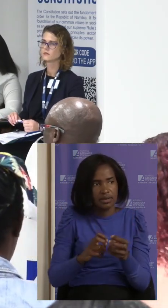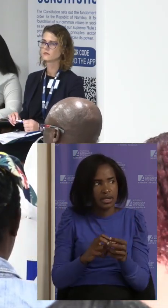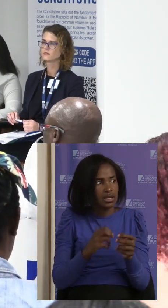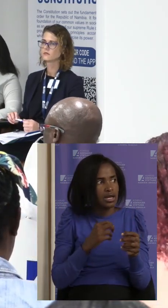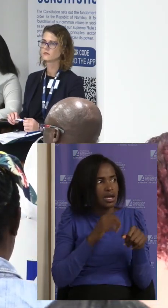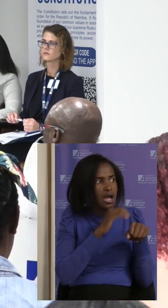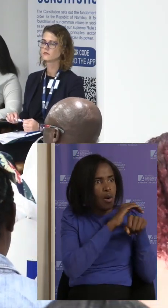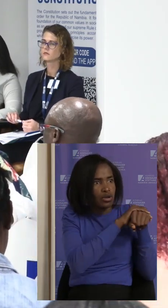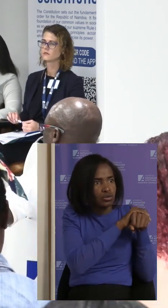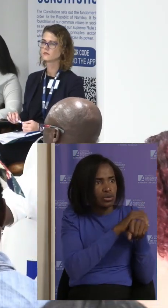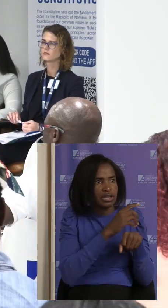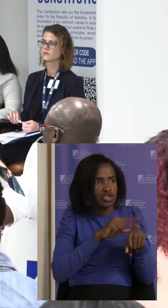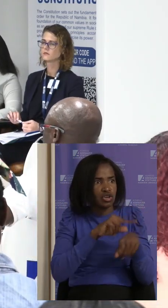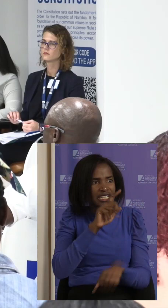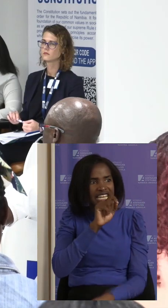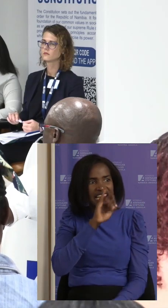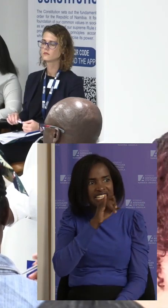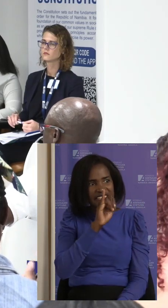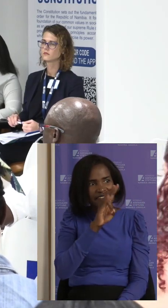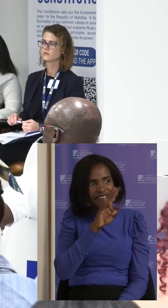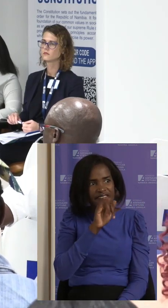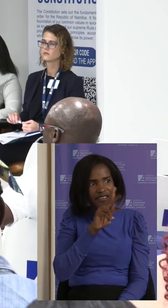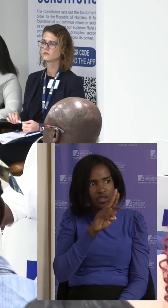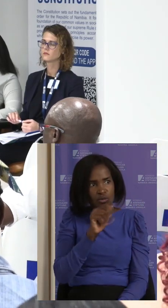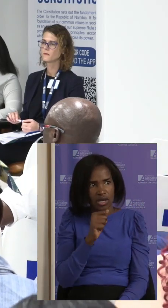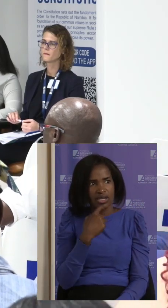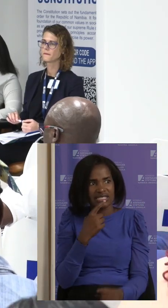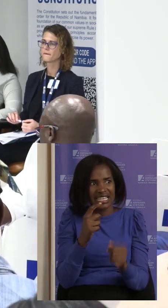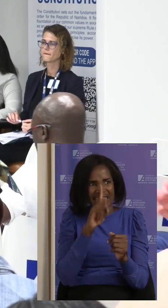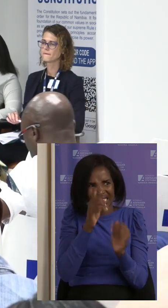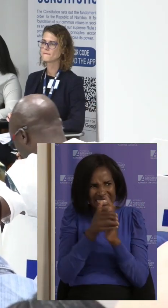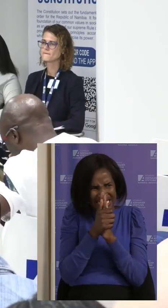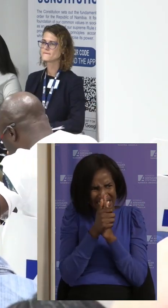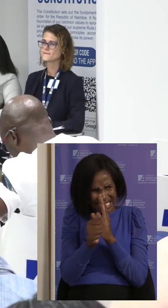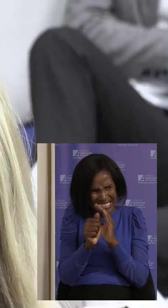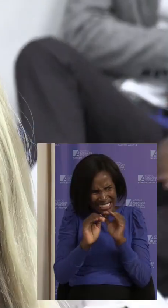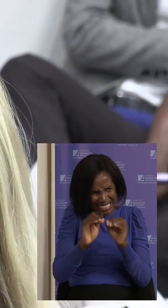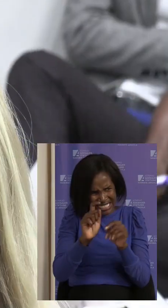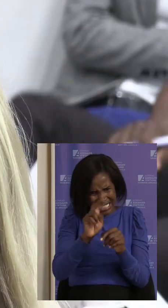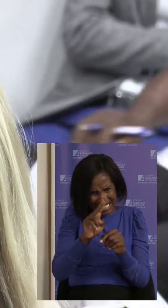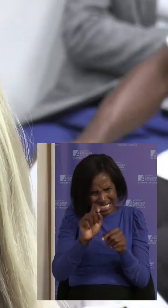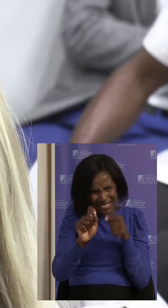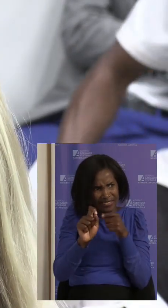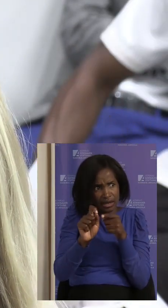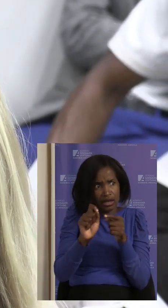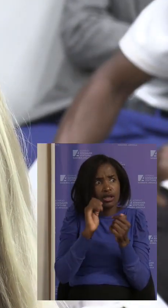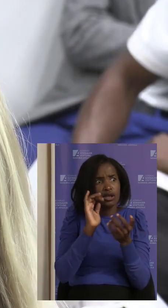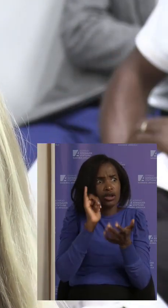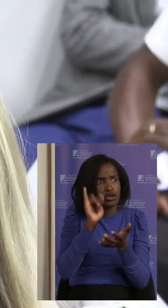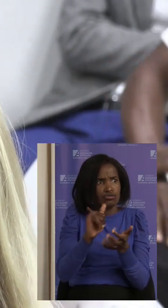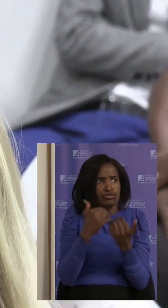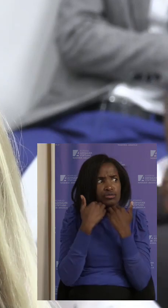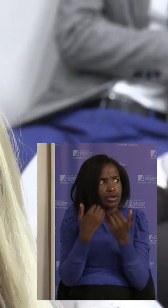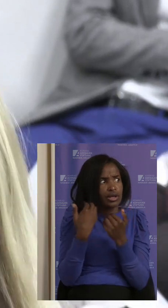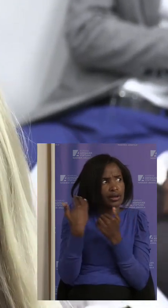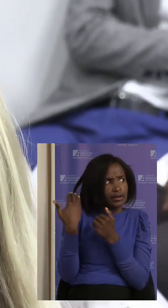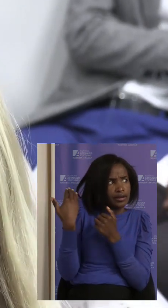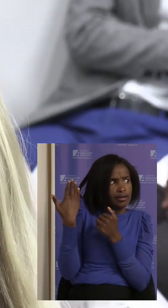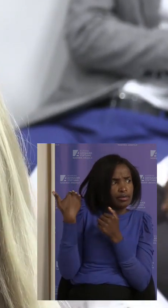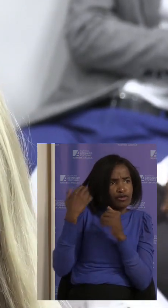Shivikwa on his emphasis on skilled teachers teaching TVET. That is important. We did recently